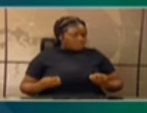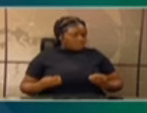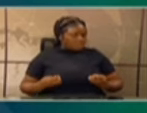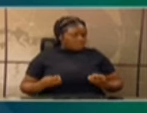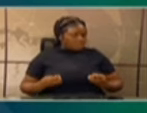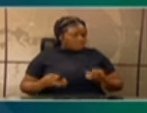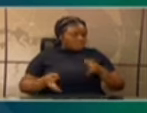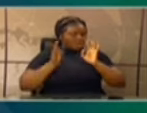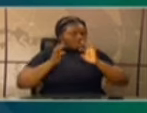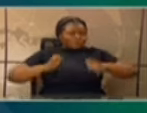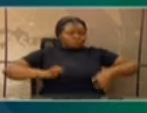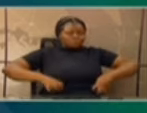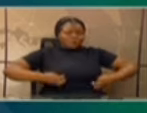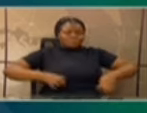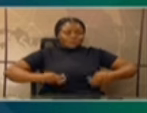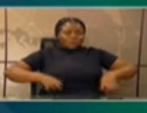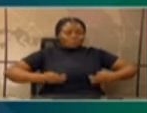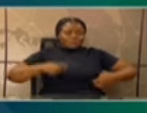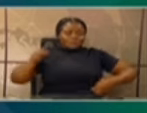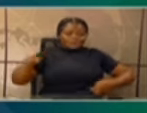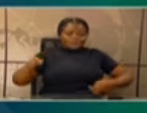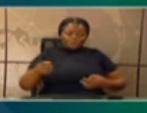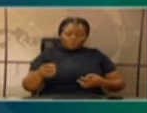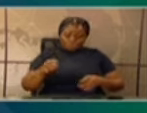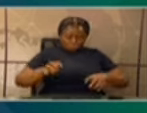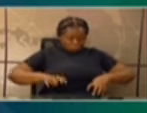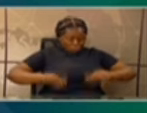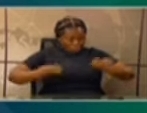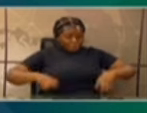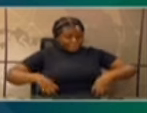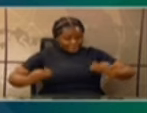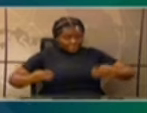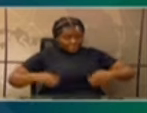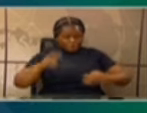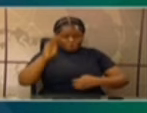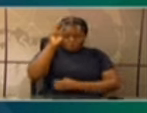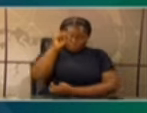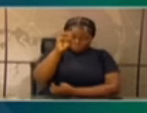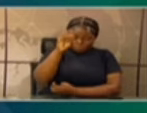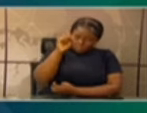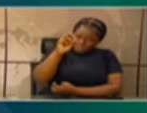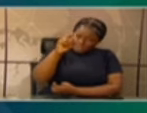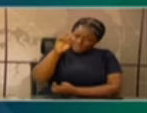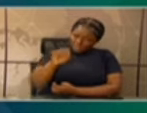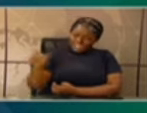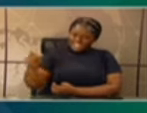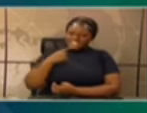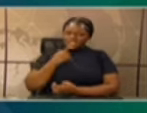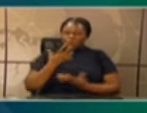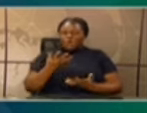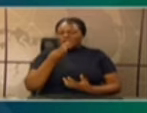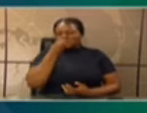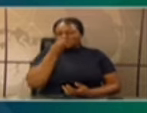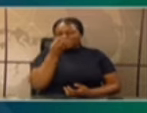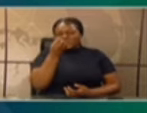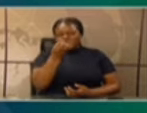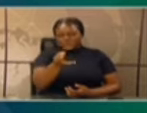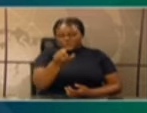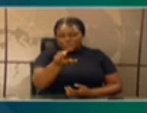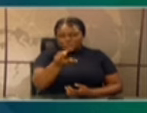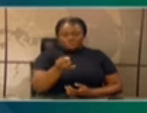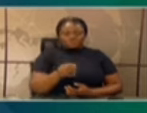Say a day, koko a day. Catch us all ready for fua. And pray a jenny ni